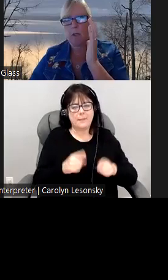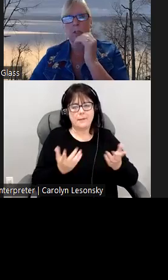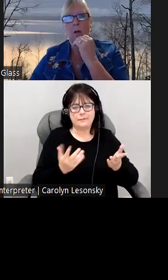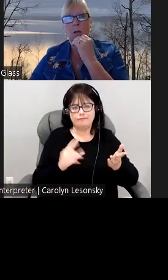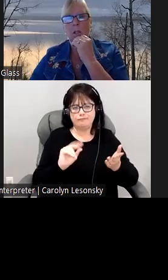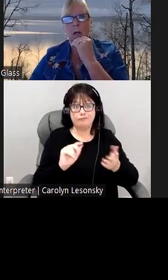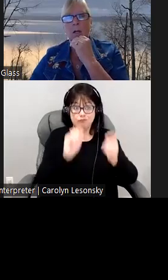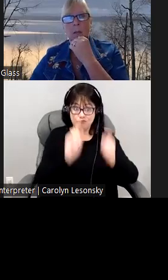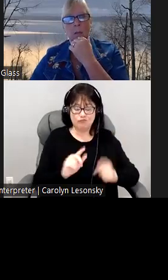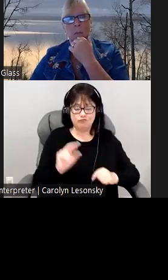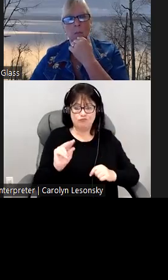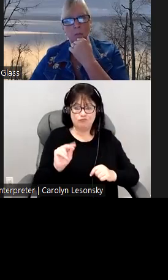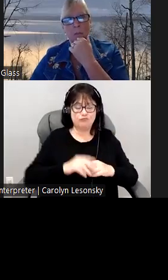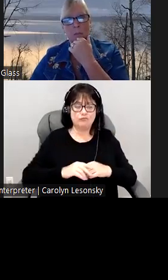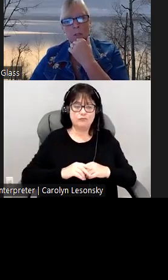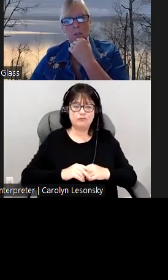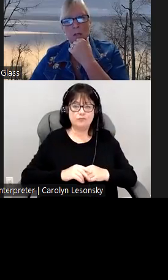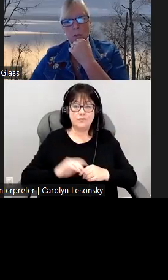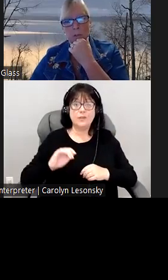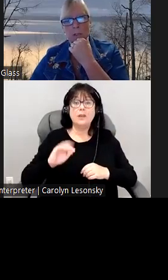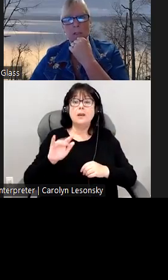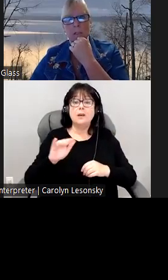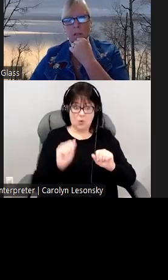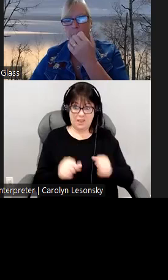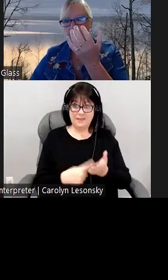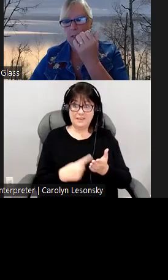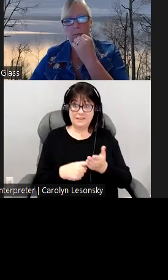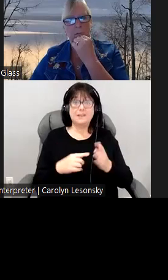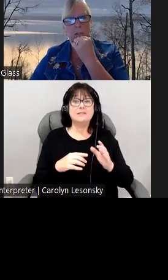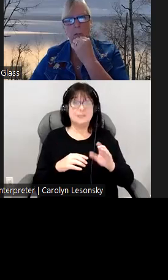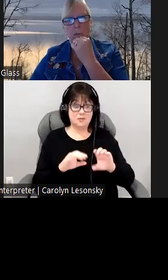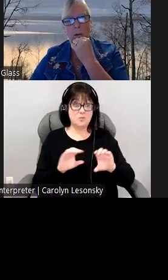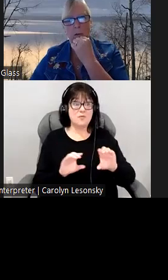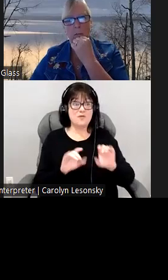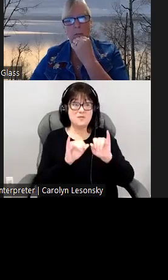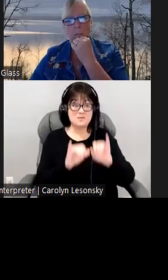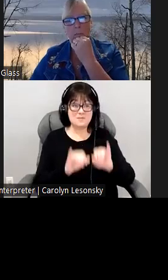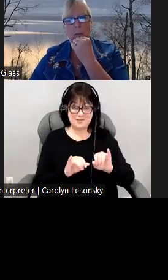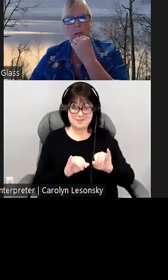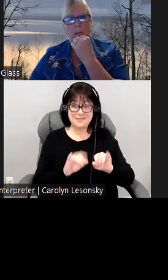We could talk a lot about the performance measures and how realistic and unrealistic some of them are.